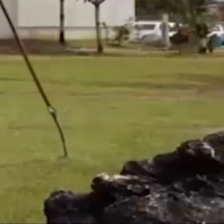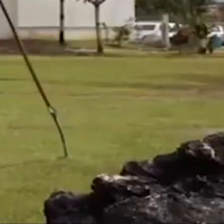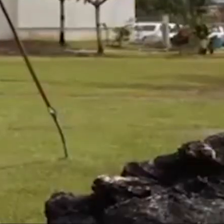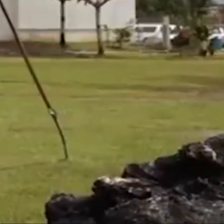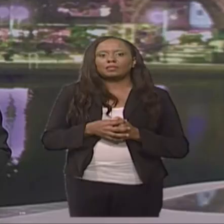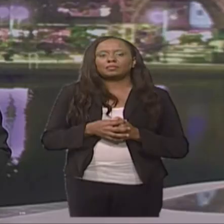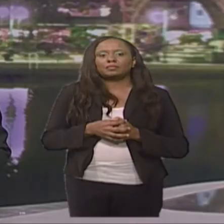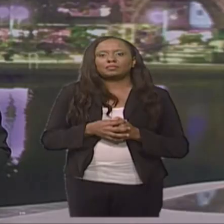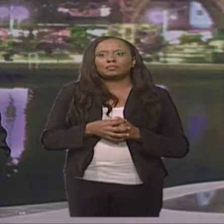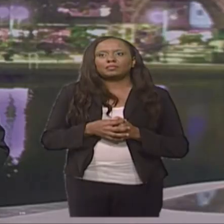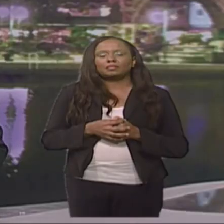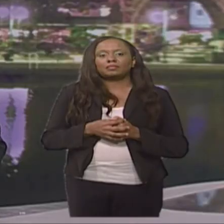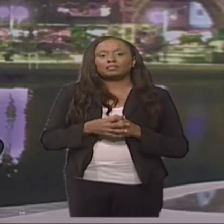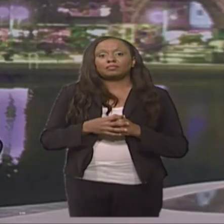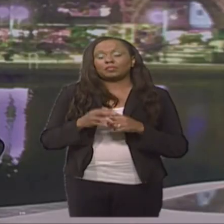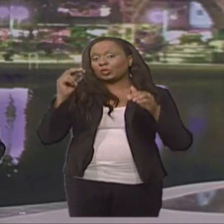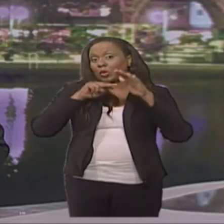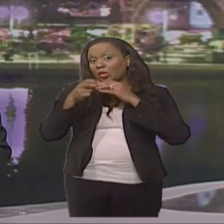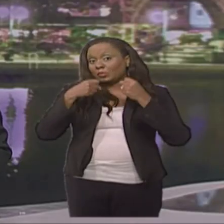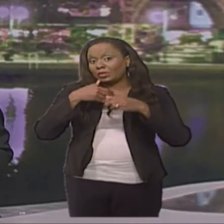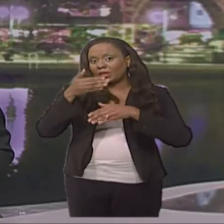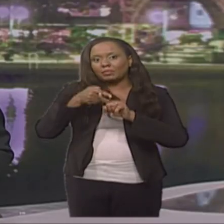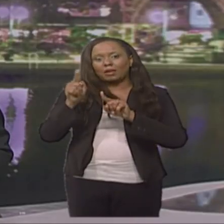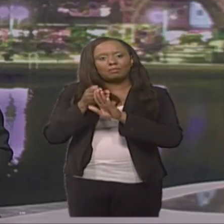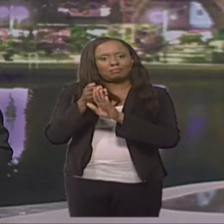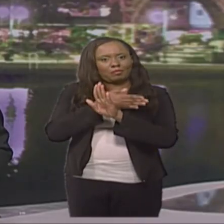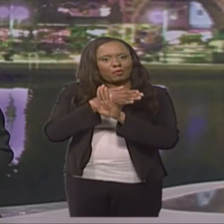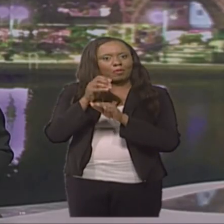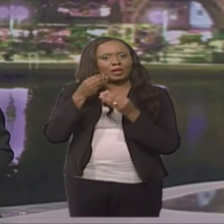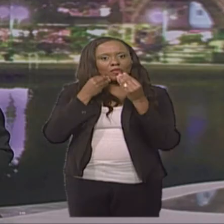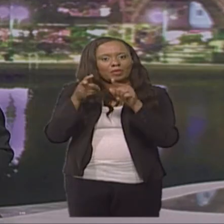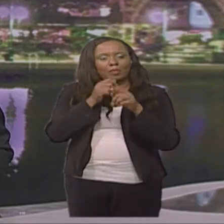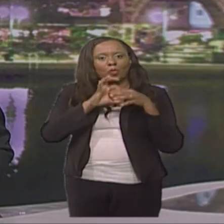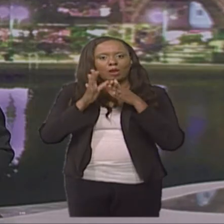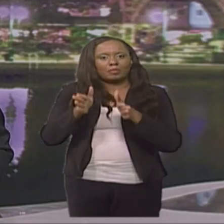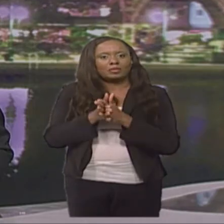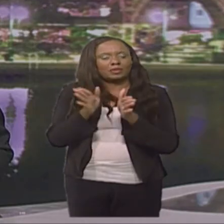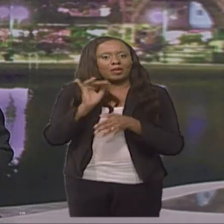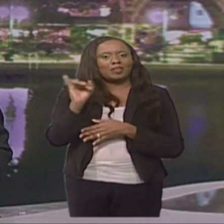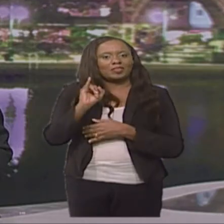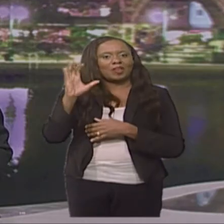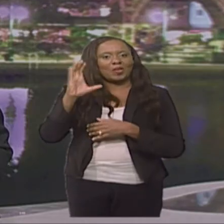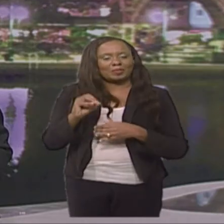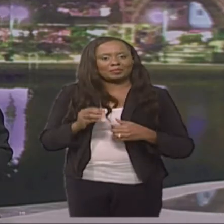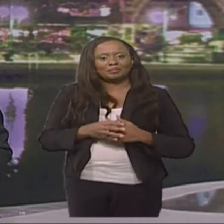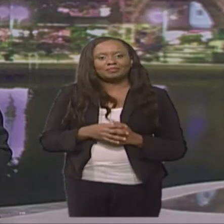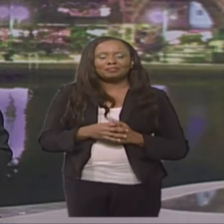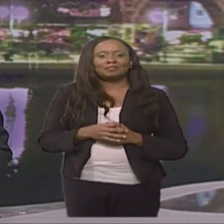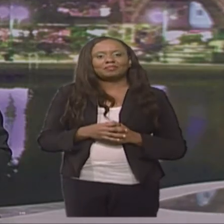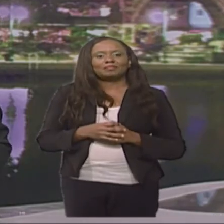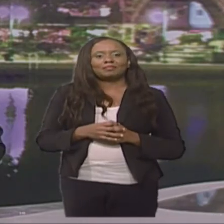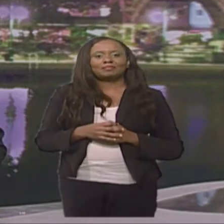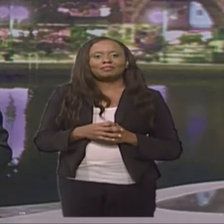Archaeology. Well, a glimpse into the world of sports is just ahead with Sean Green, but first, here's a tip from Cooperators General